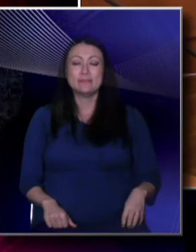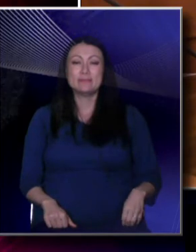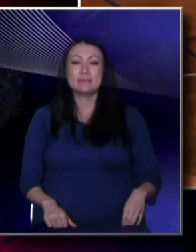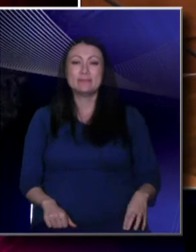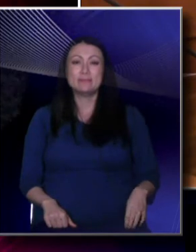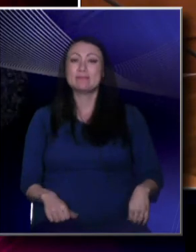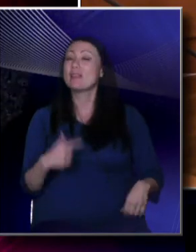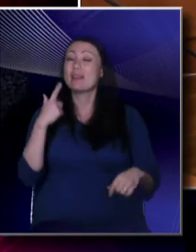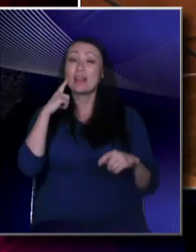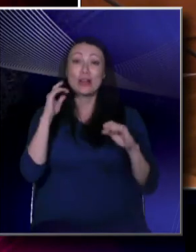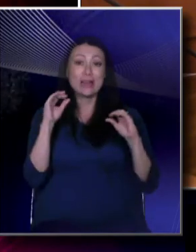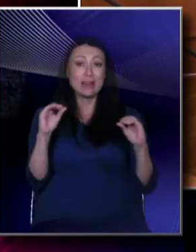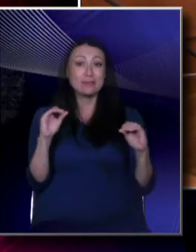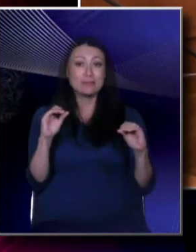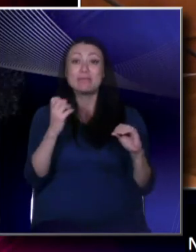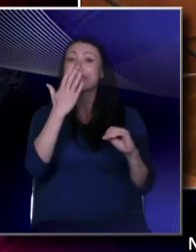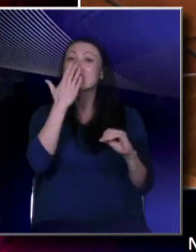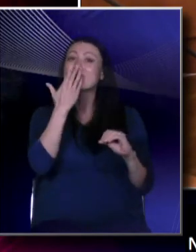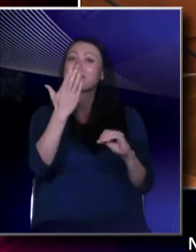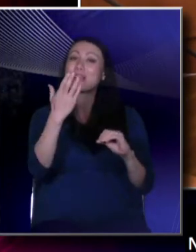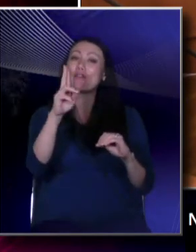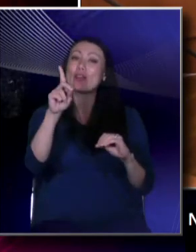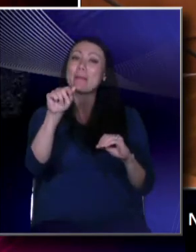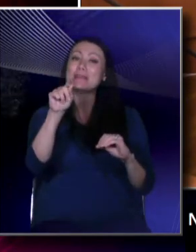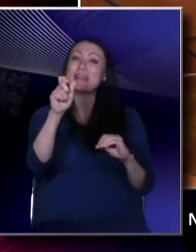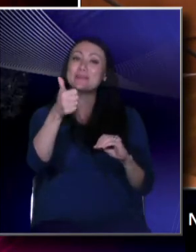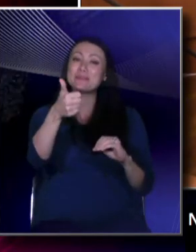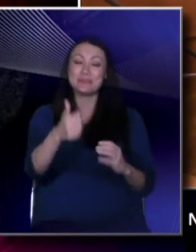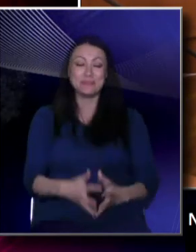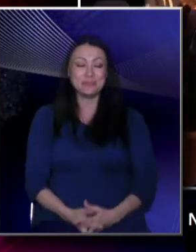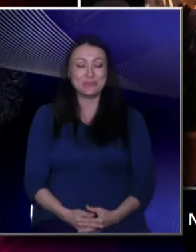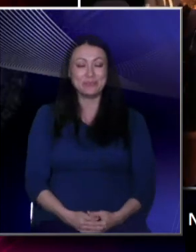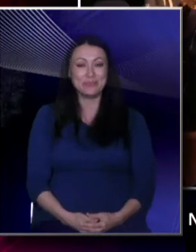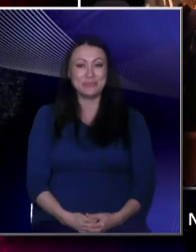Again, hearing none. Thank you for the update.